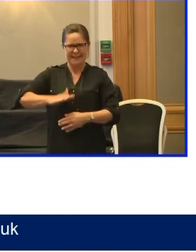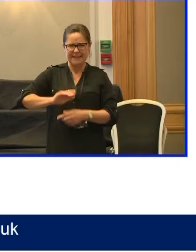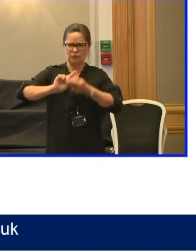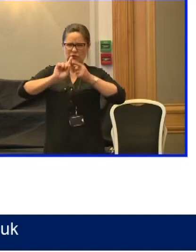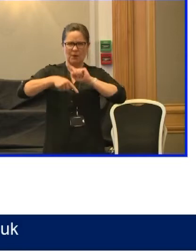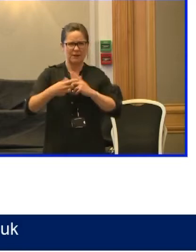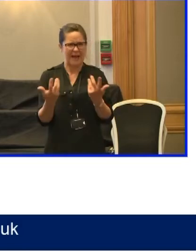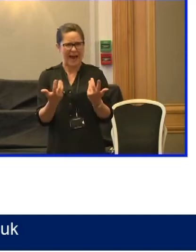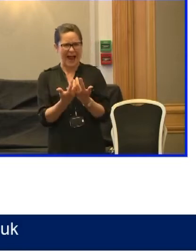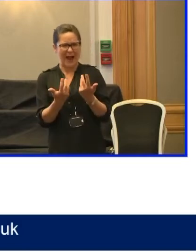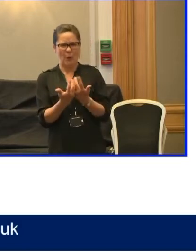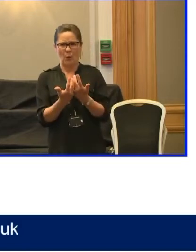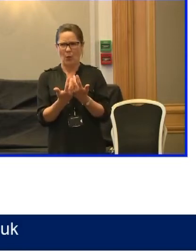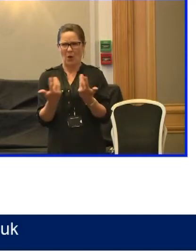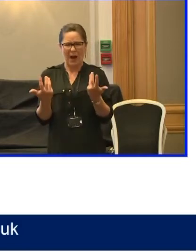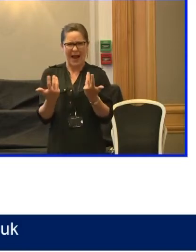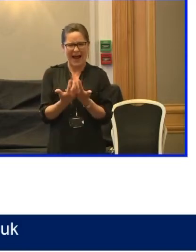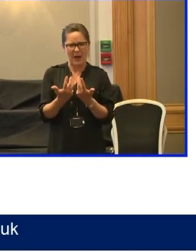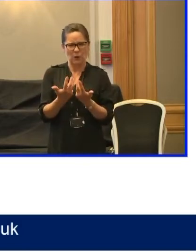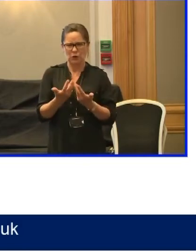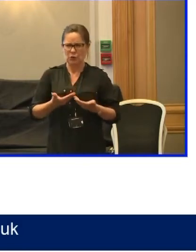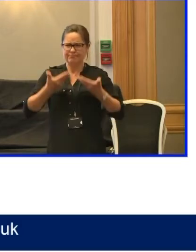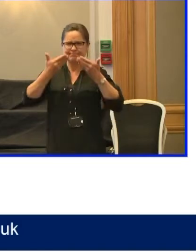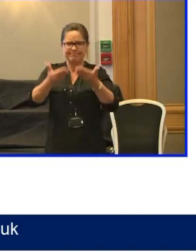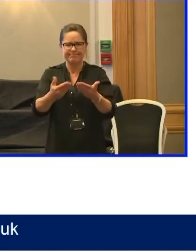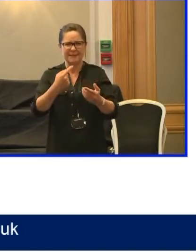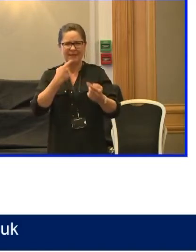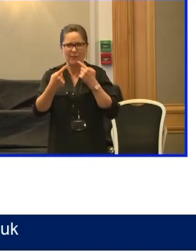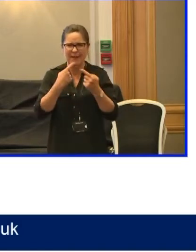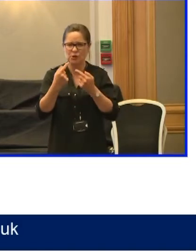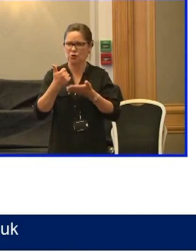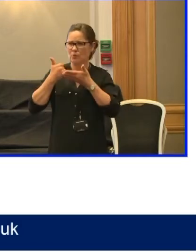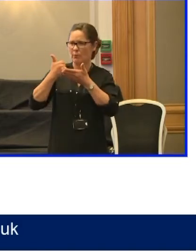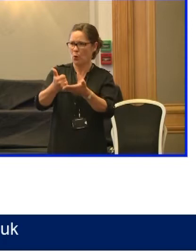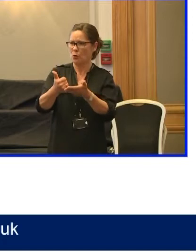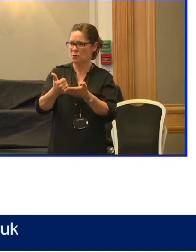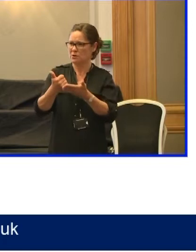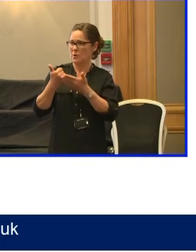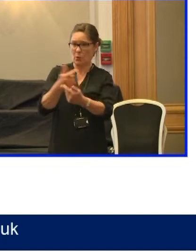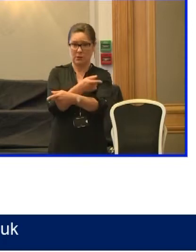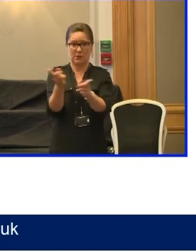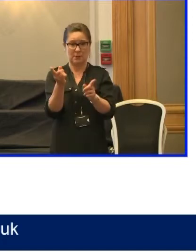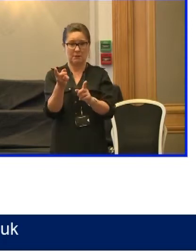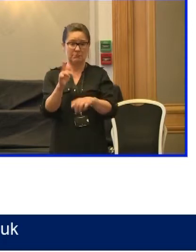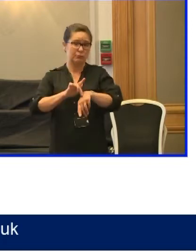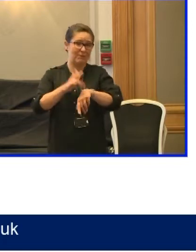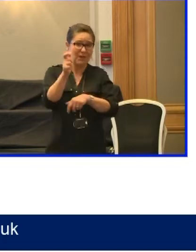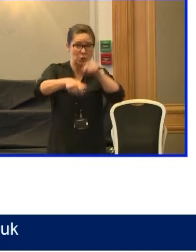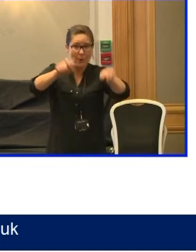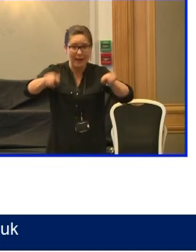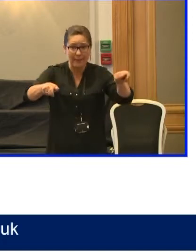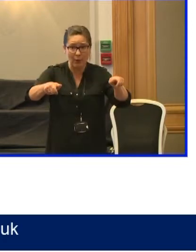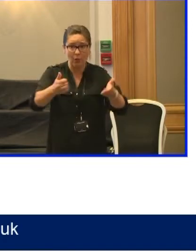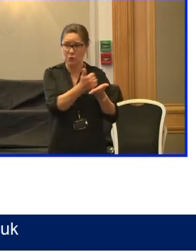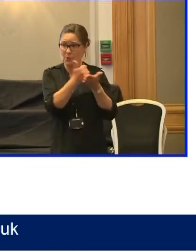and facilitating the very best information and support for professionals who wish to do their very best for the people and the families living